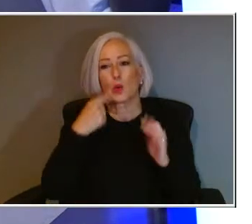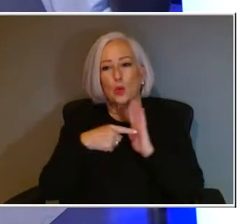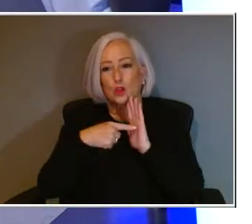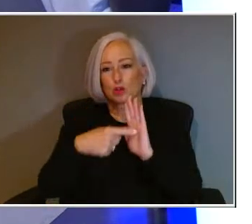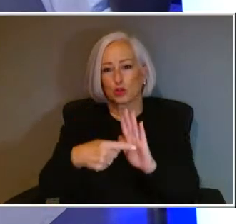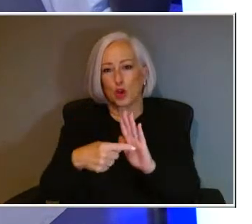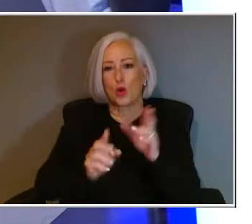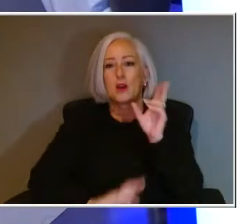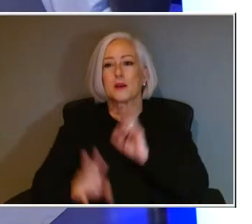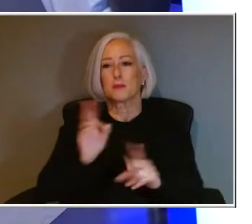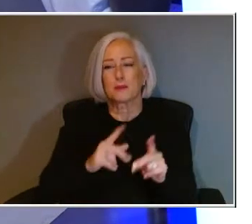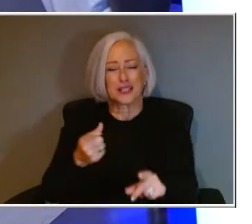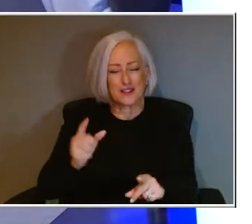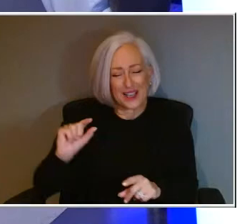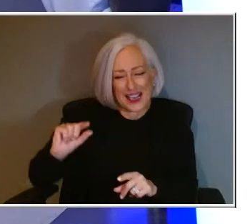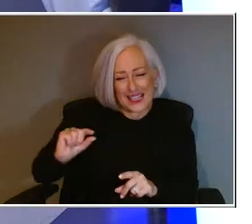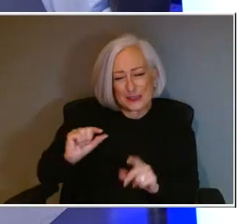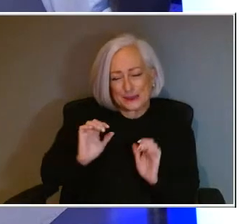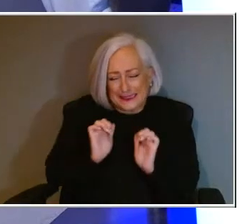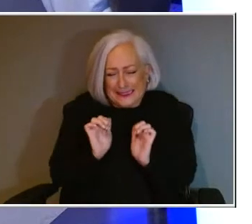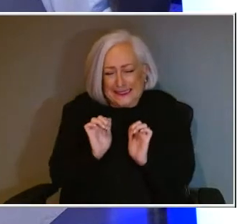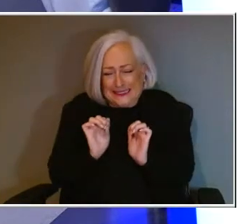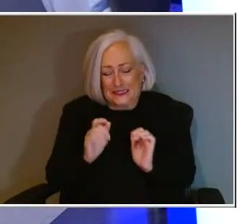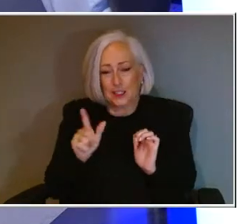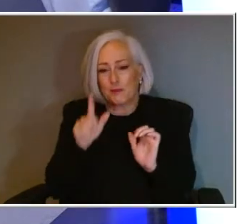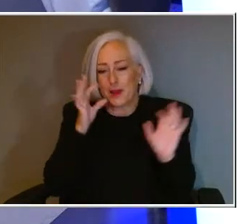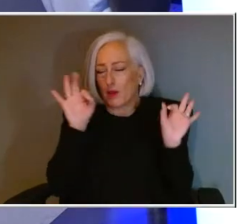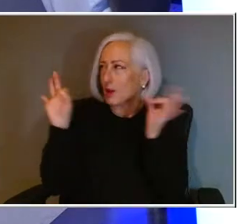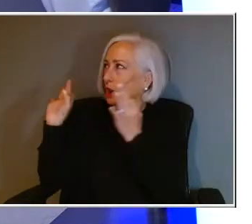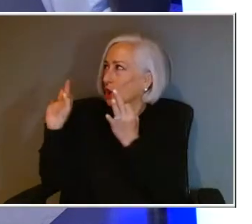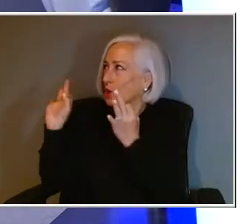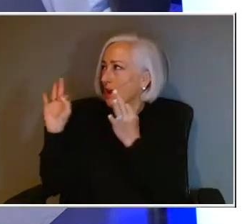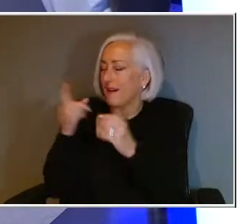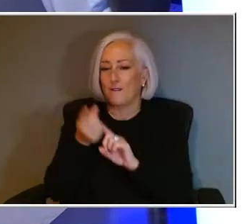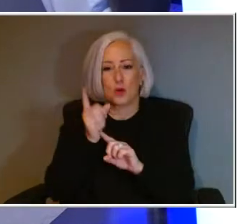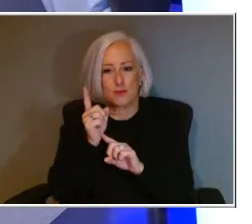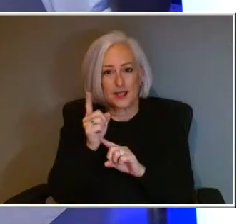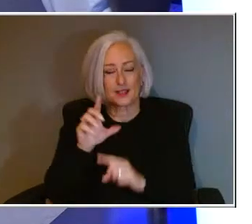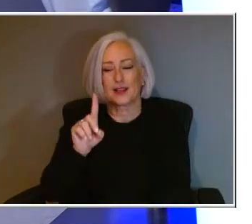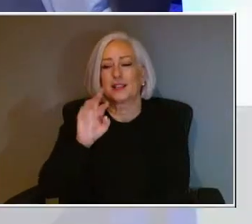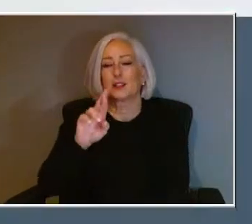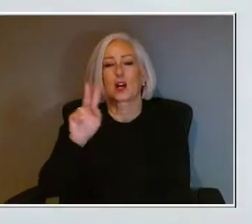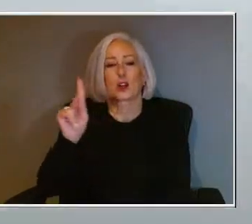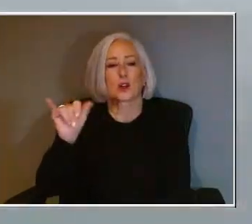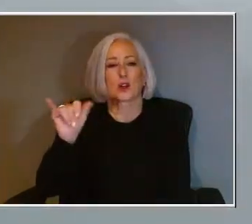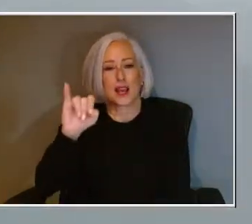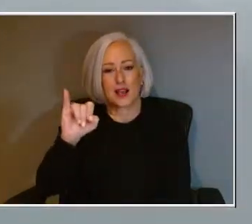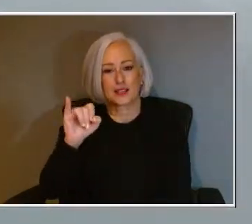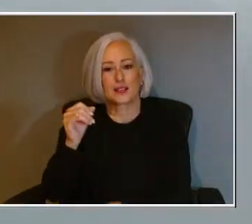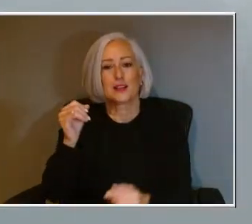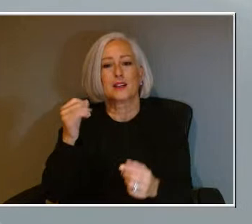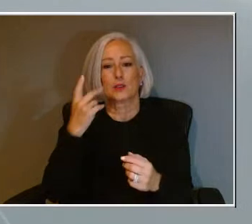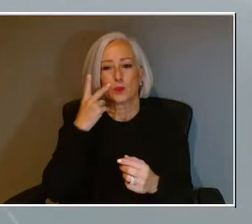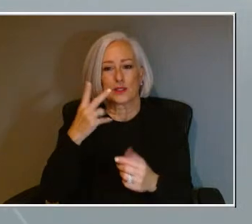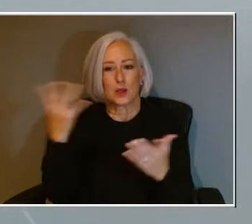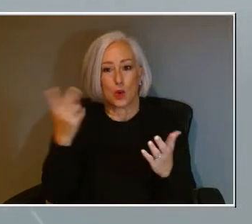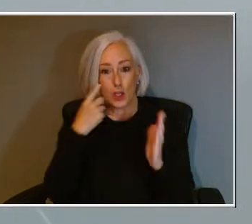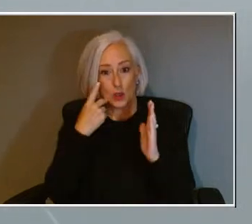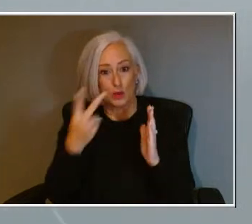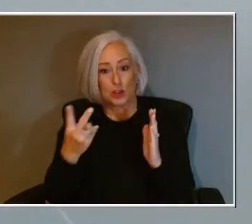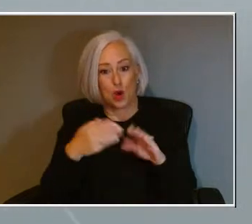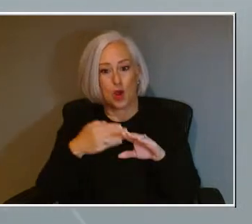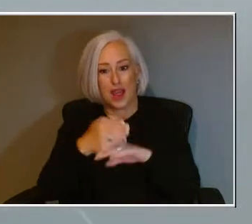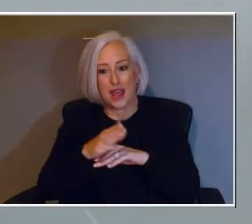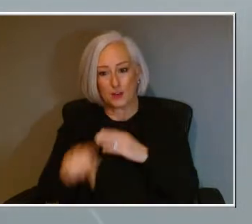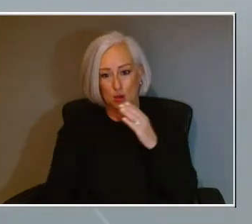just a hint squeamish, you might want to just look away for a moment. Dr. Kasi, we want to show what you saw after this colonoscopy